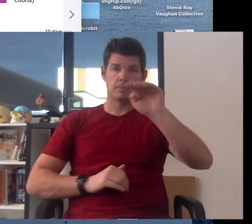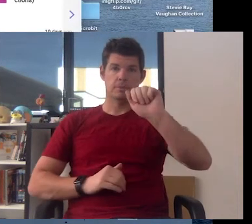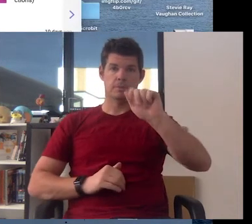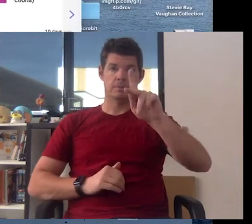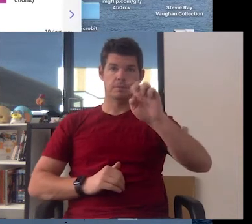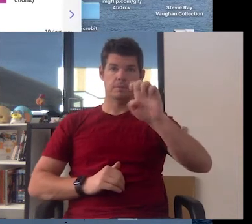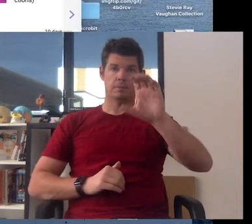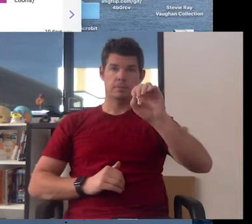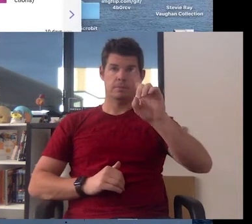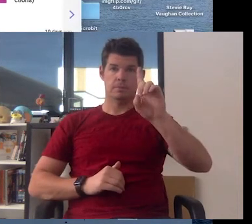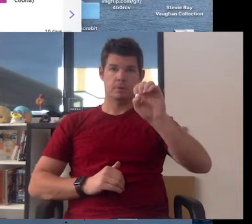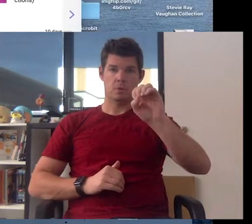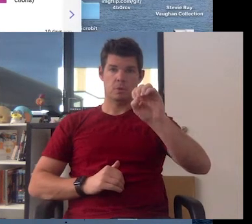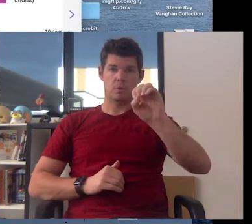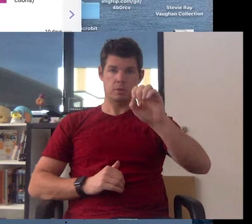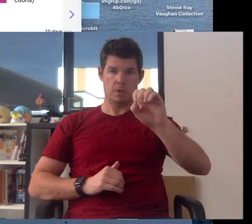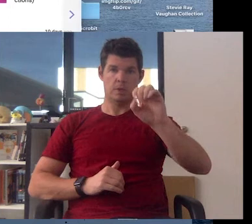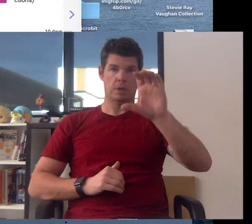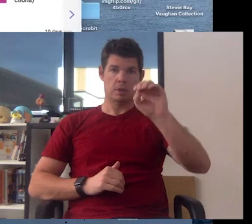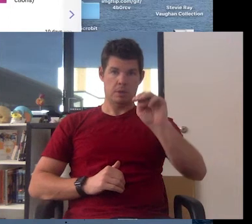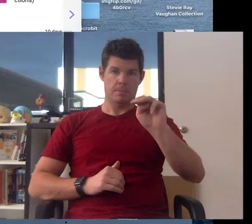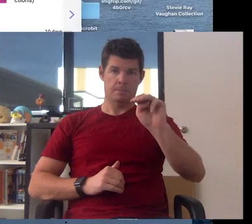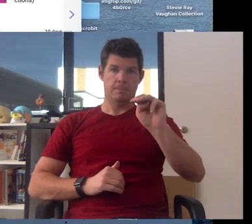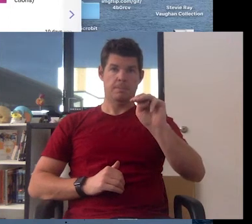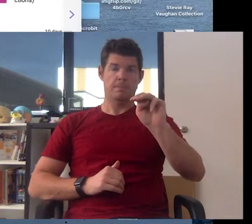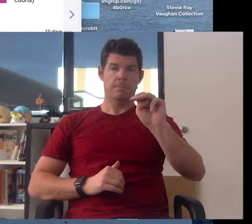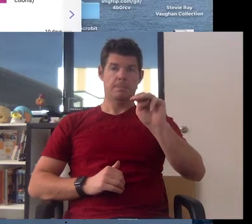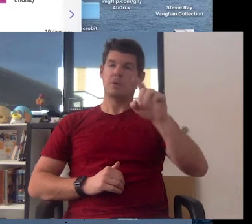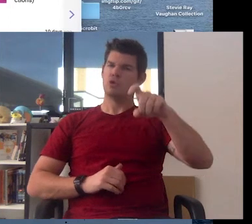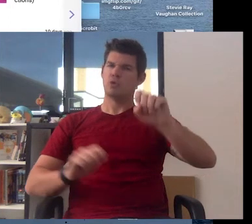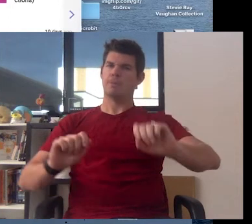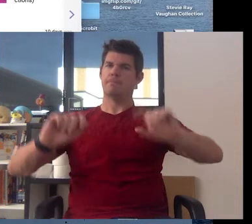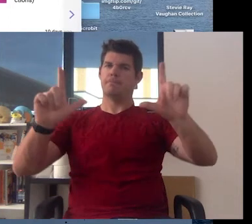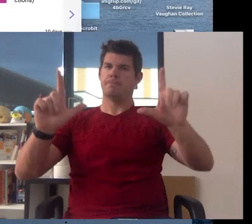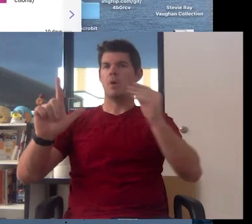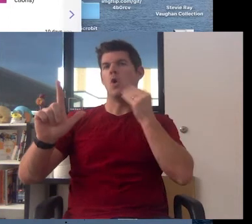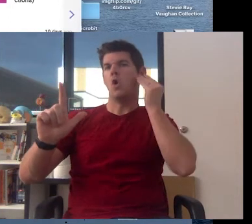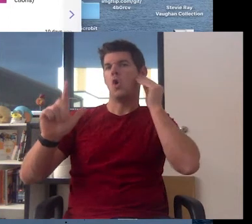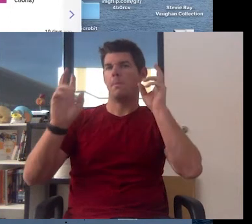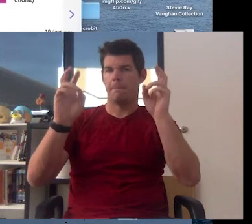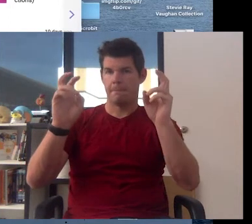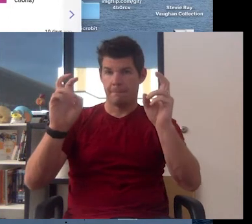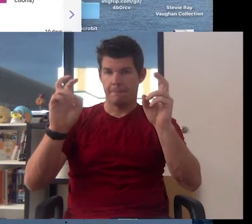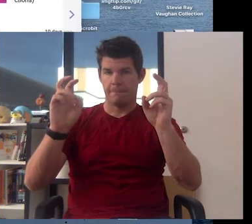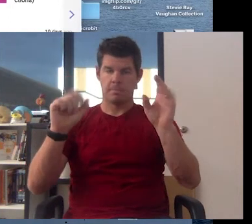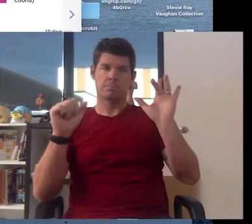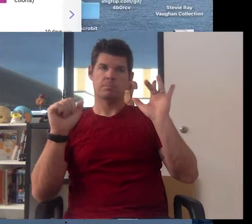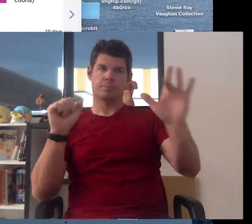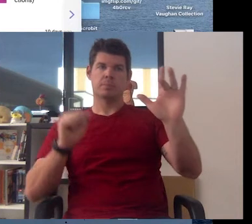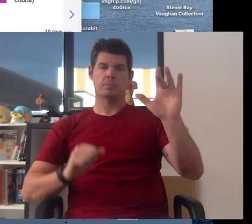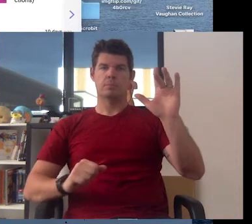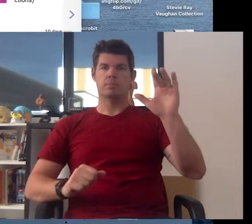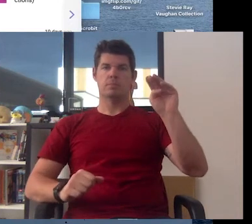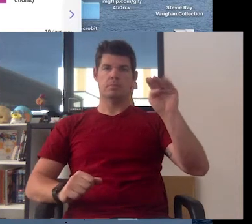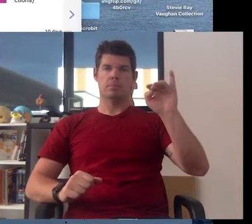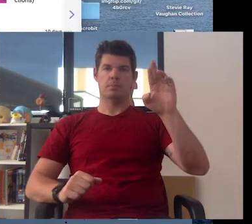makecode.microbit.org or makecode.org and click the microbit, you should get to a home screen that'll look a little different probably